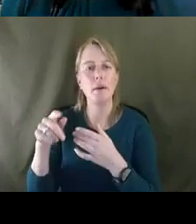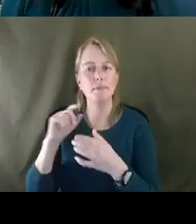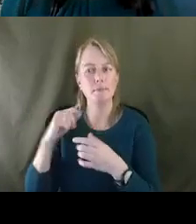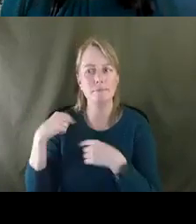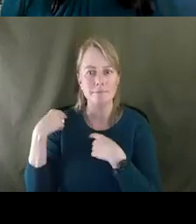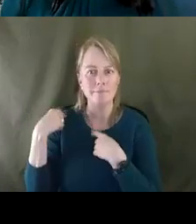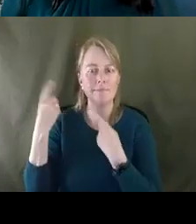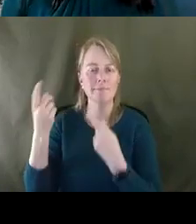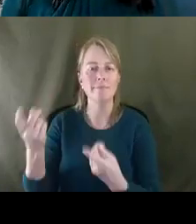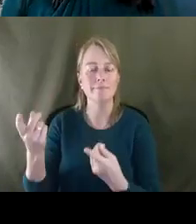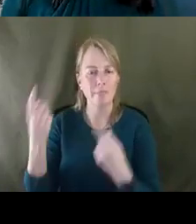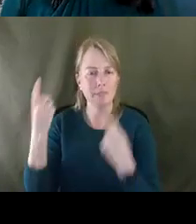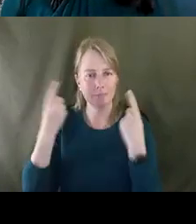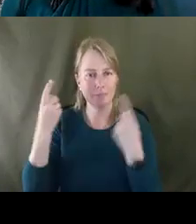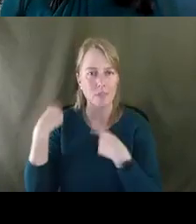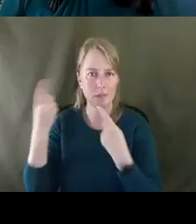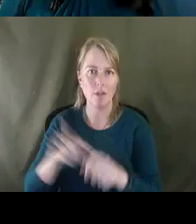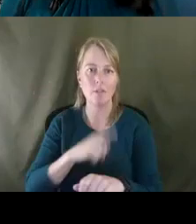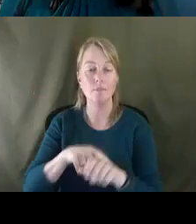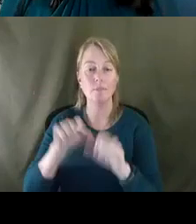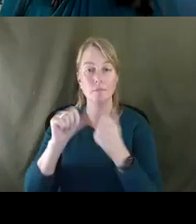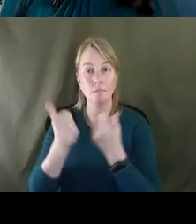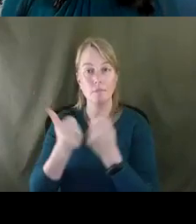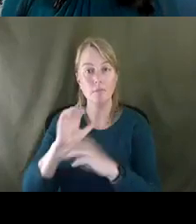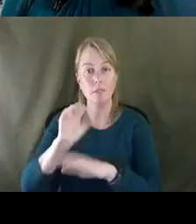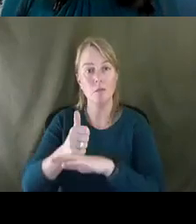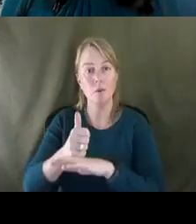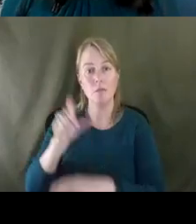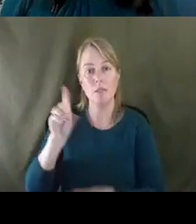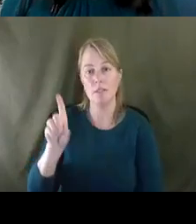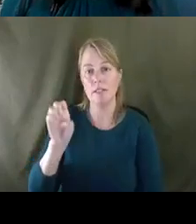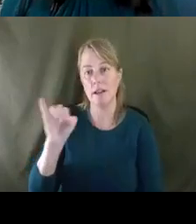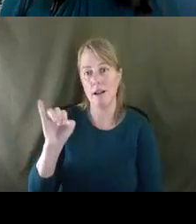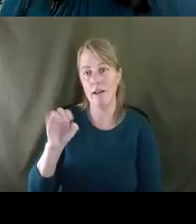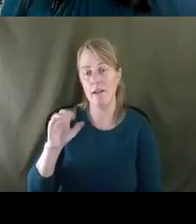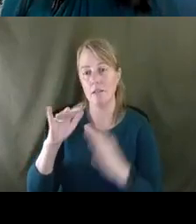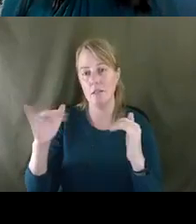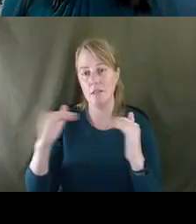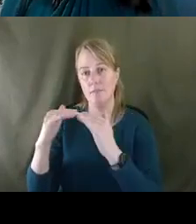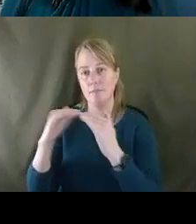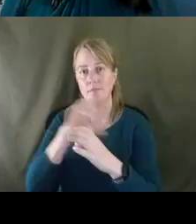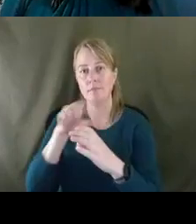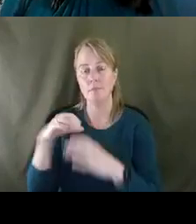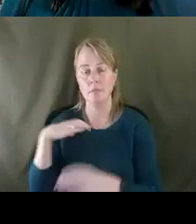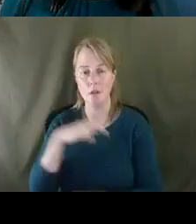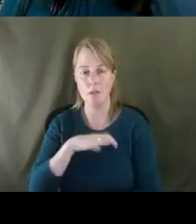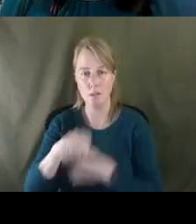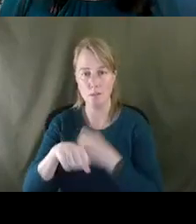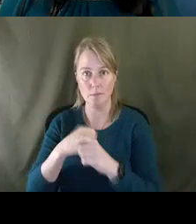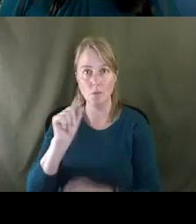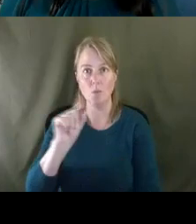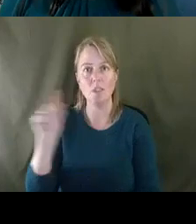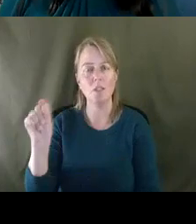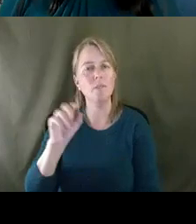some time. When our agency formed its Diversity, Equity, and Inclusion Council in 2020, a perfect